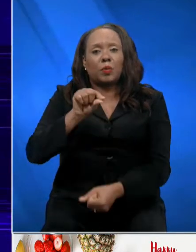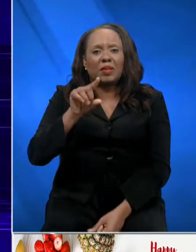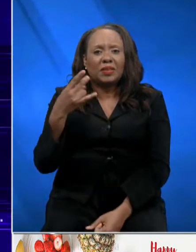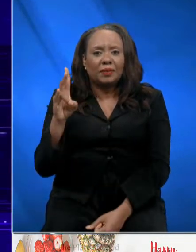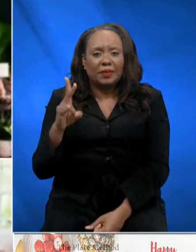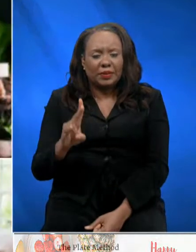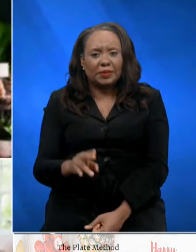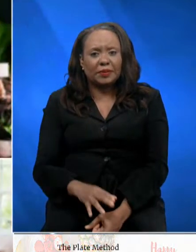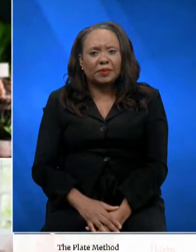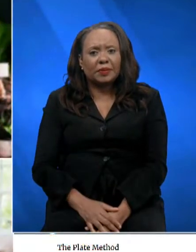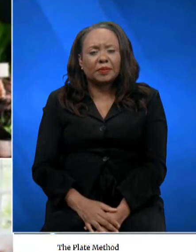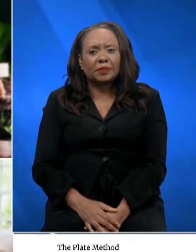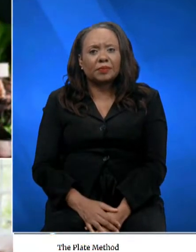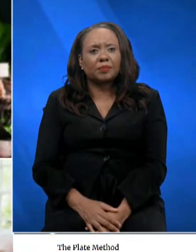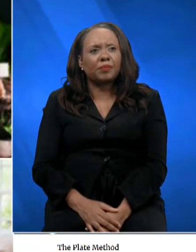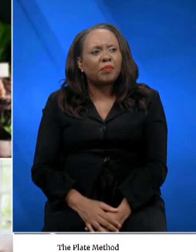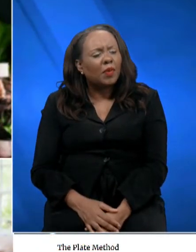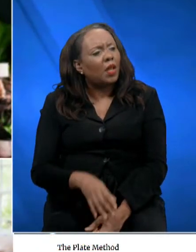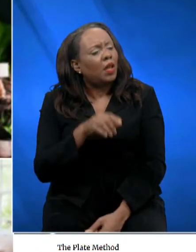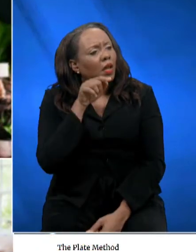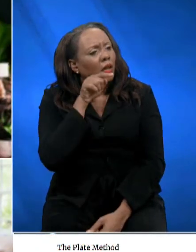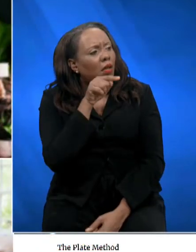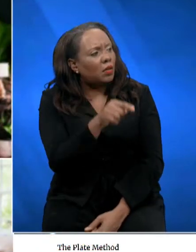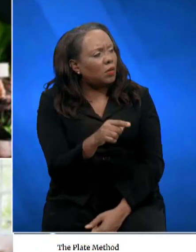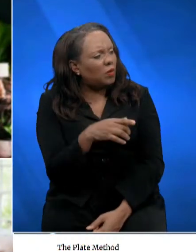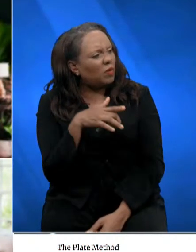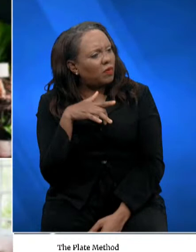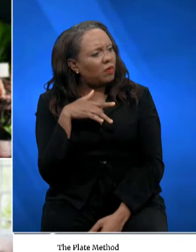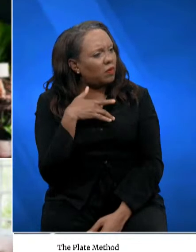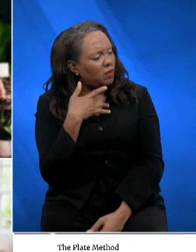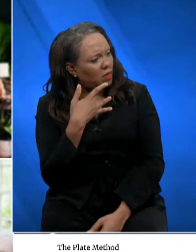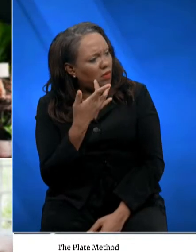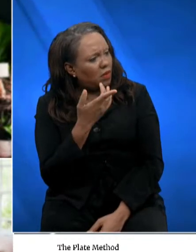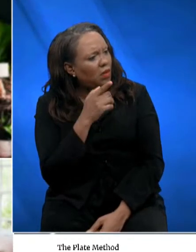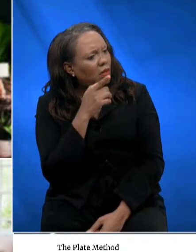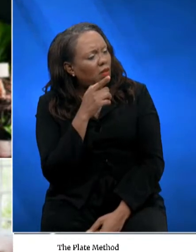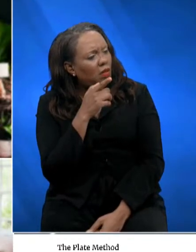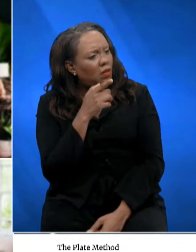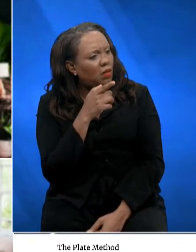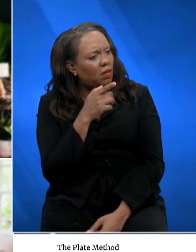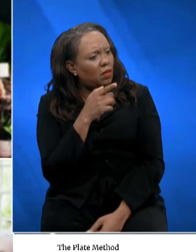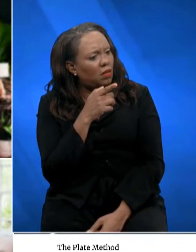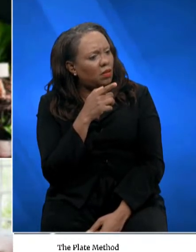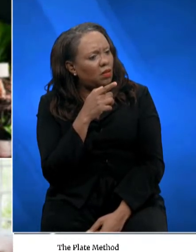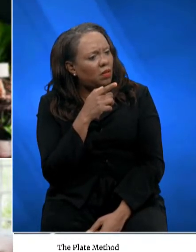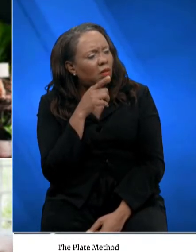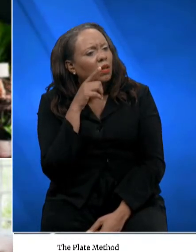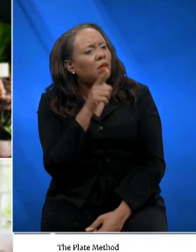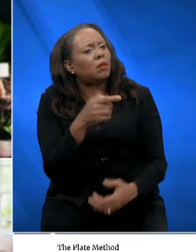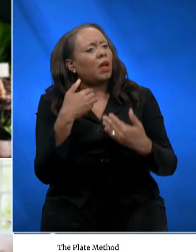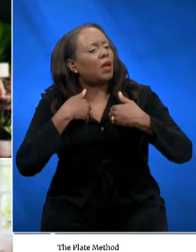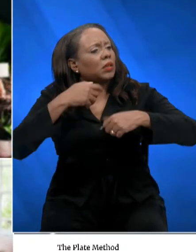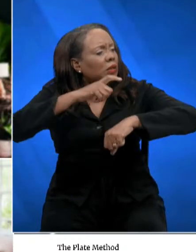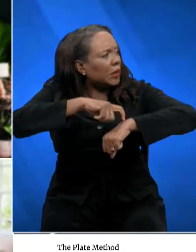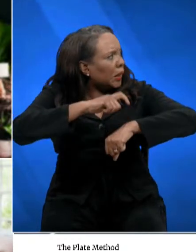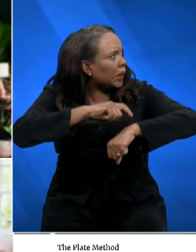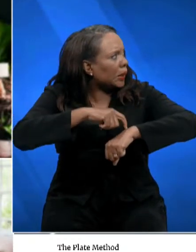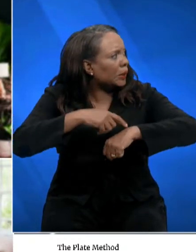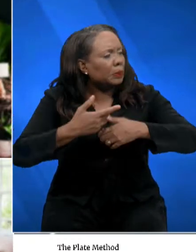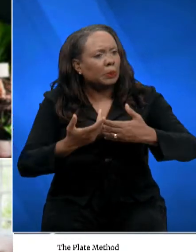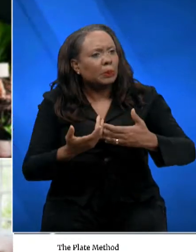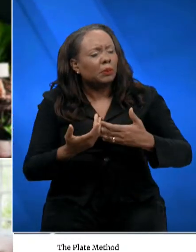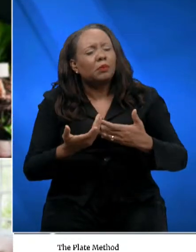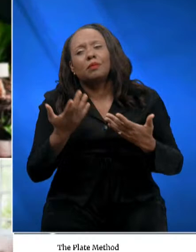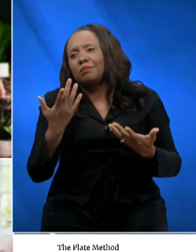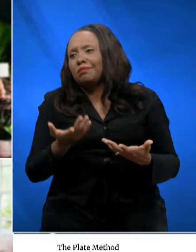like you had time to adjust to what was imminent, losing your vision? Because we take for granted that we